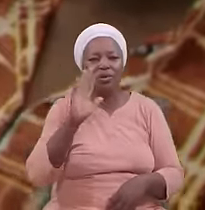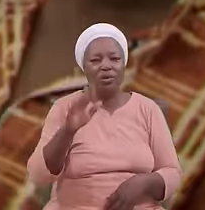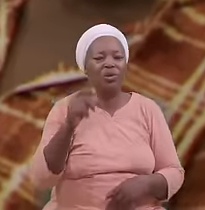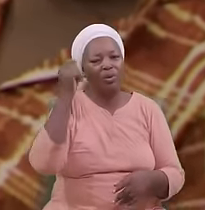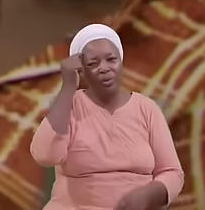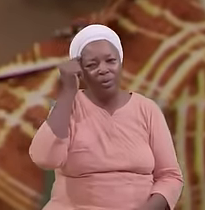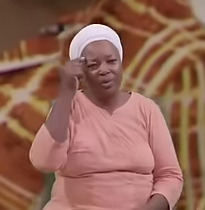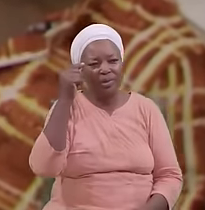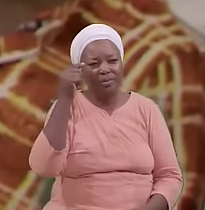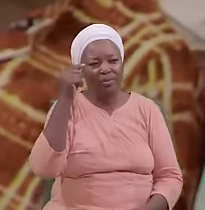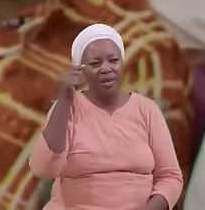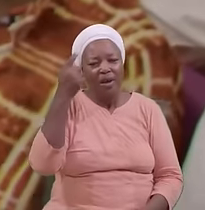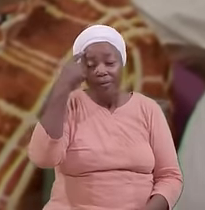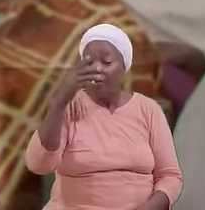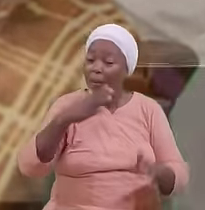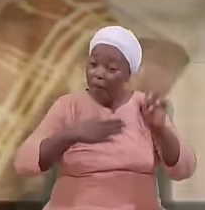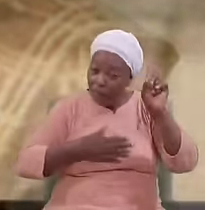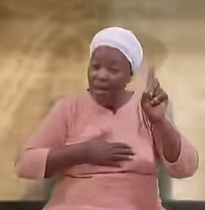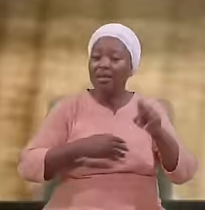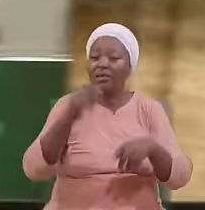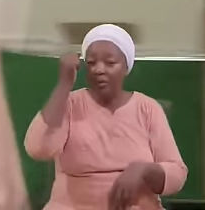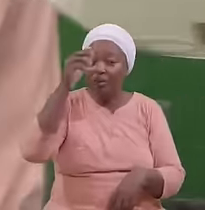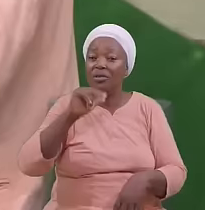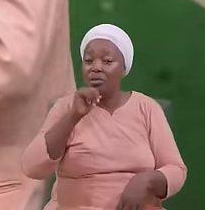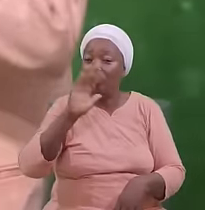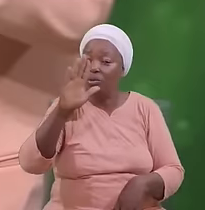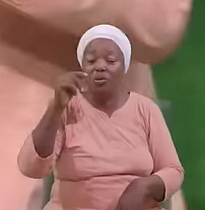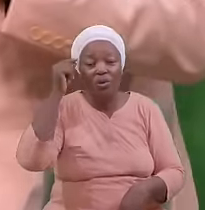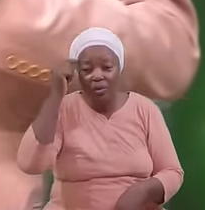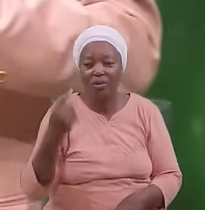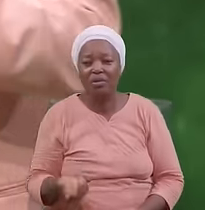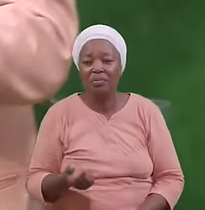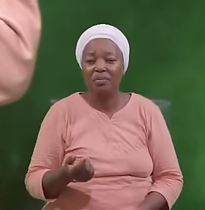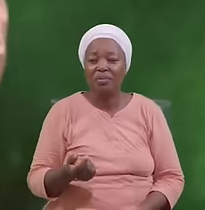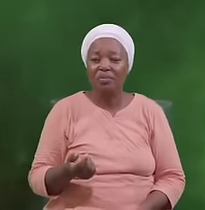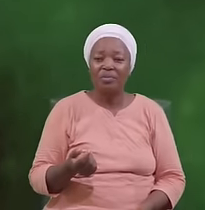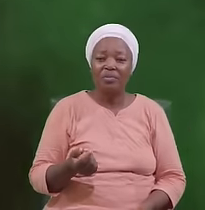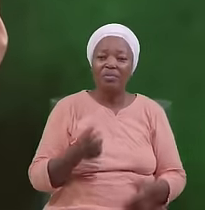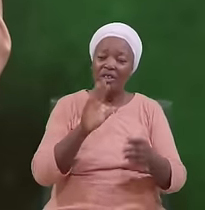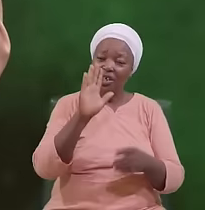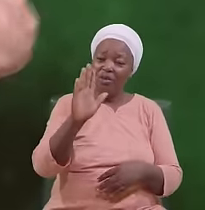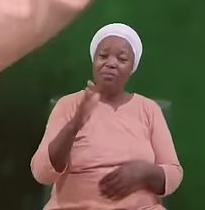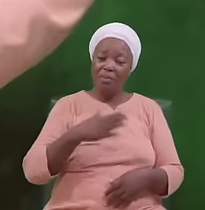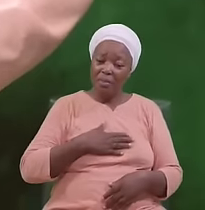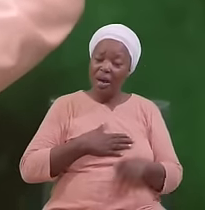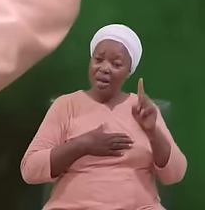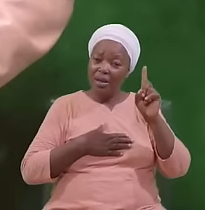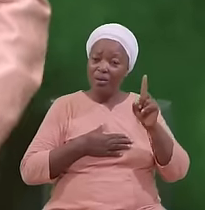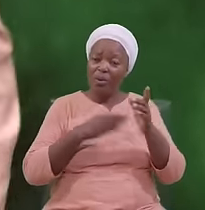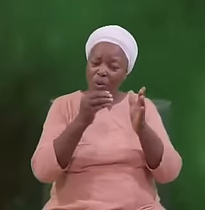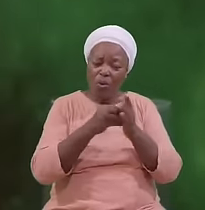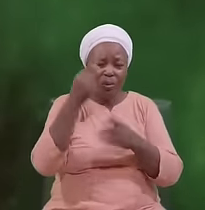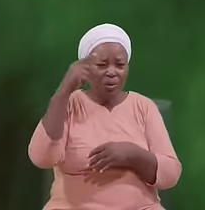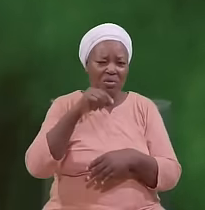thoughts. If somebody doesn't get well, my thoughts are not your thoughts. You allow your